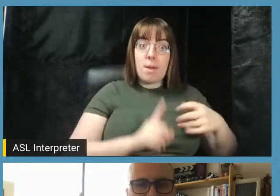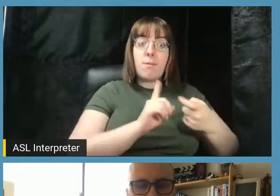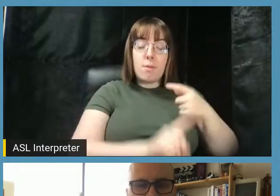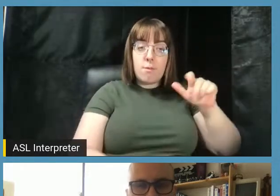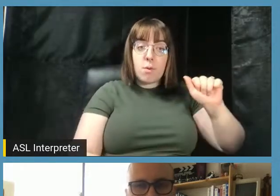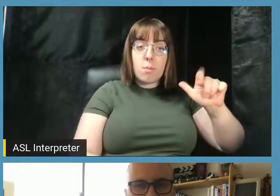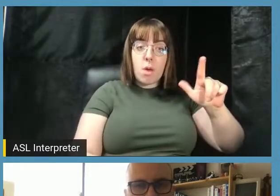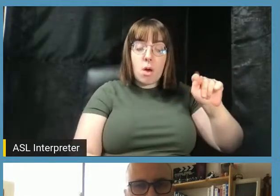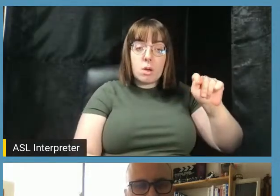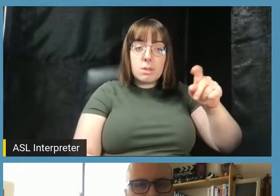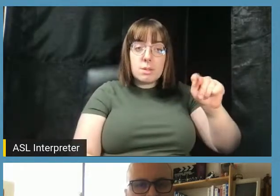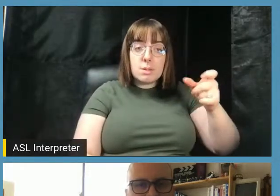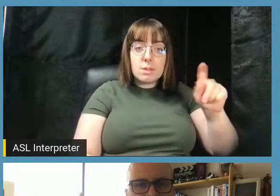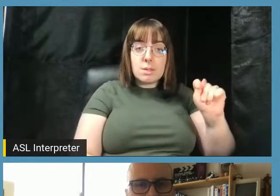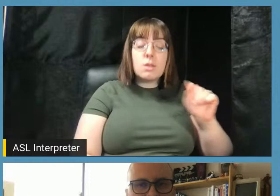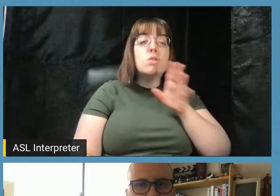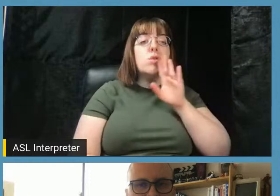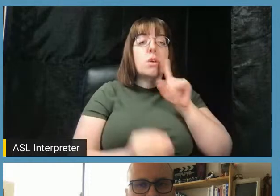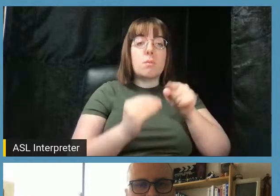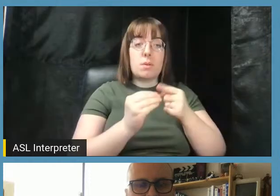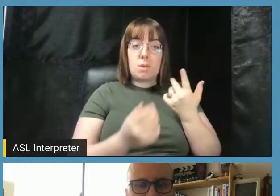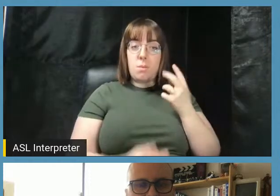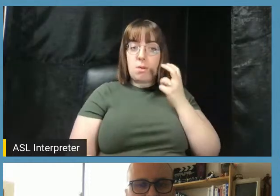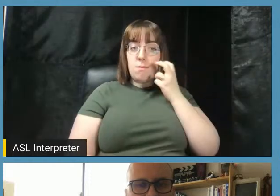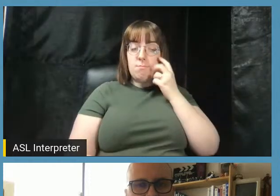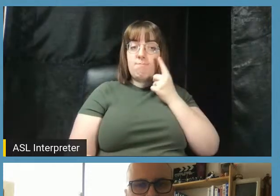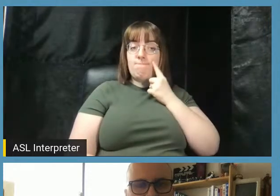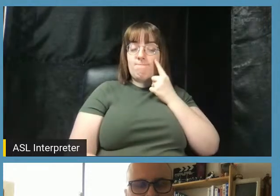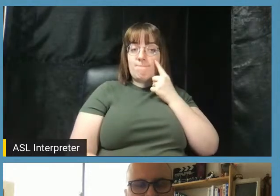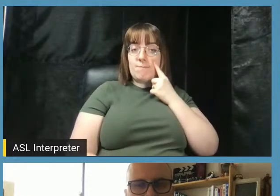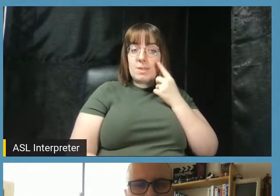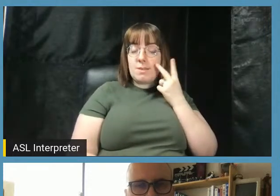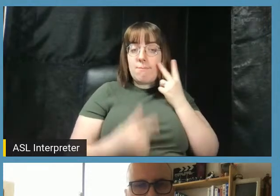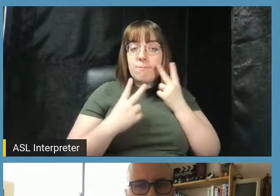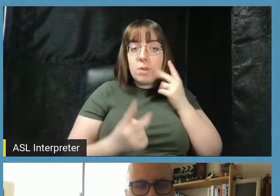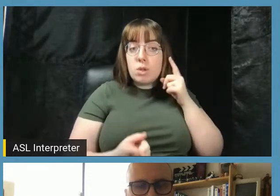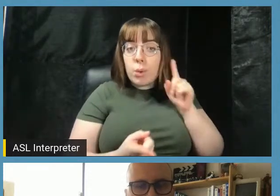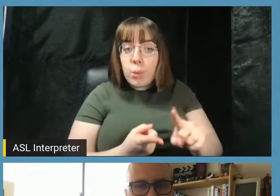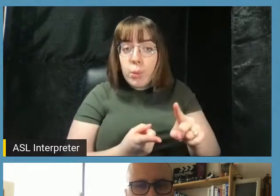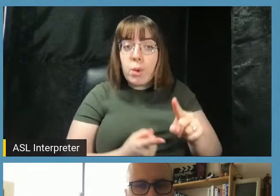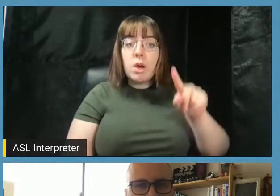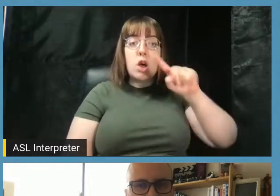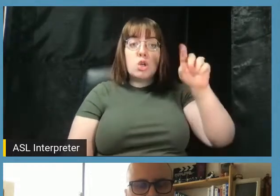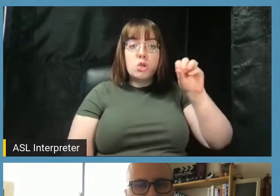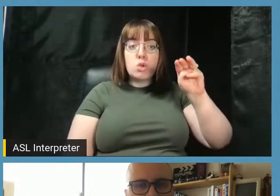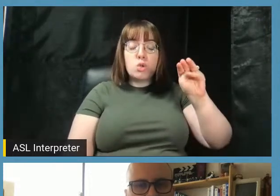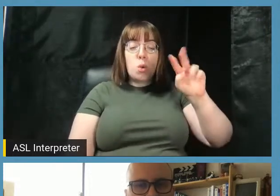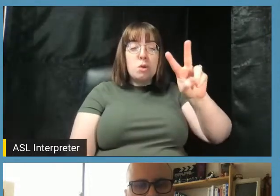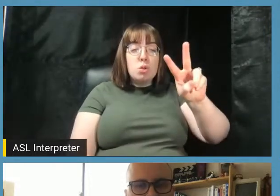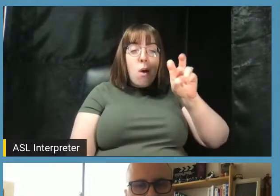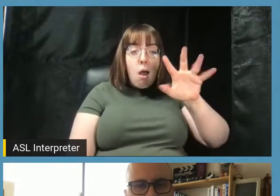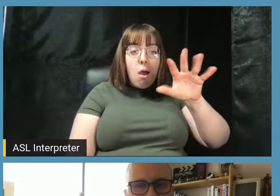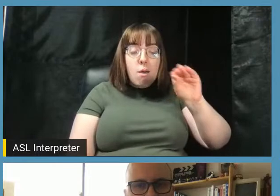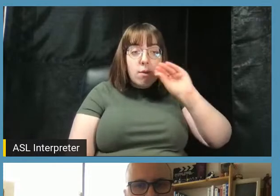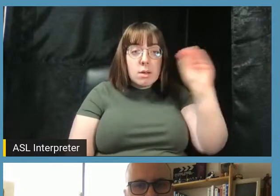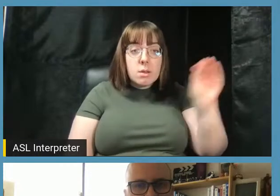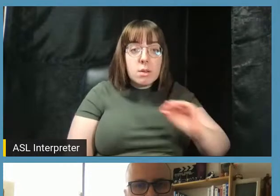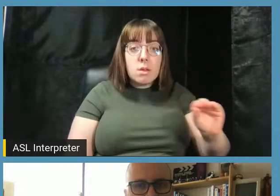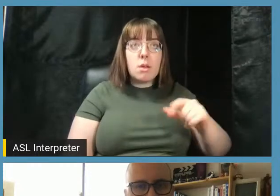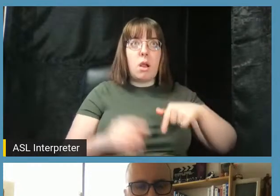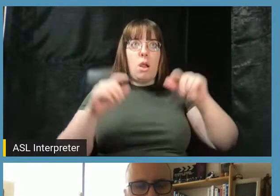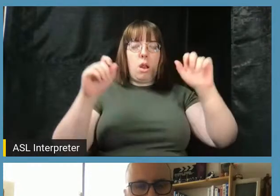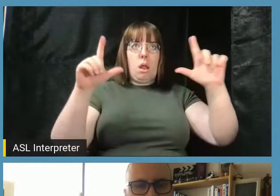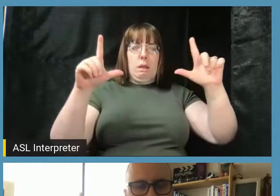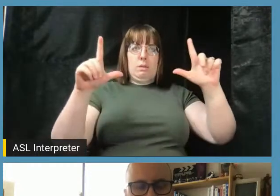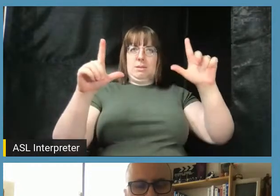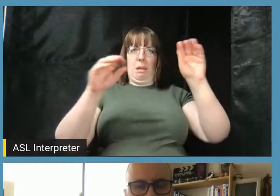But let's talk about somebody who's low vision and they've got their zoom at 250%. Now that text is going to start getting pixelated. It's